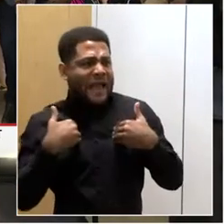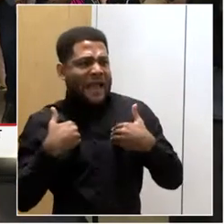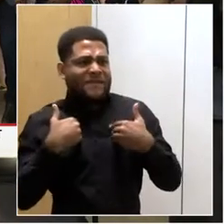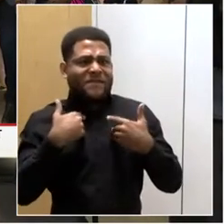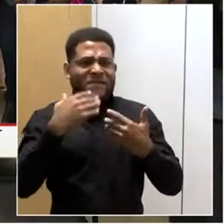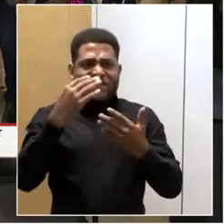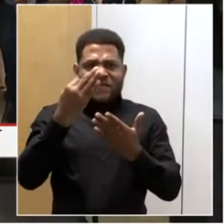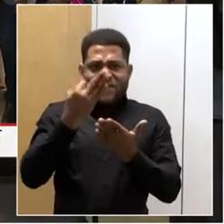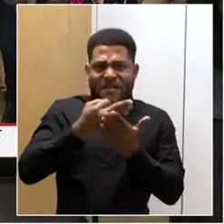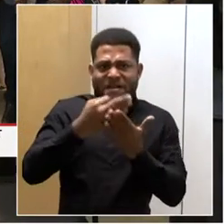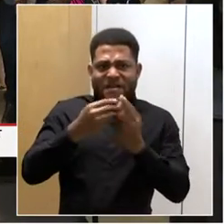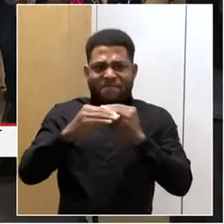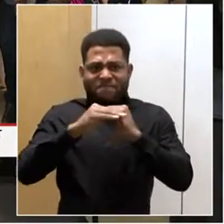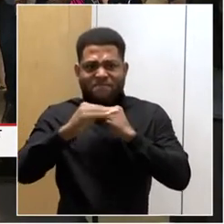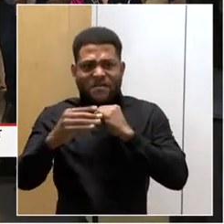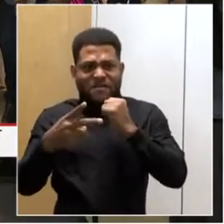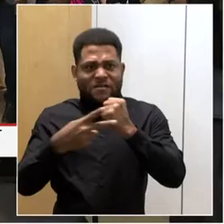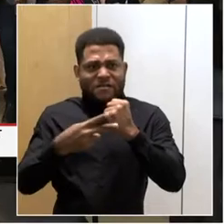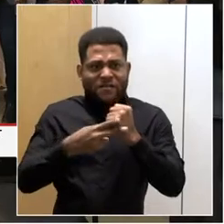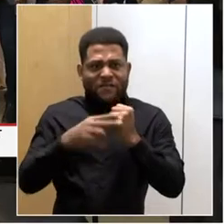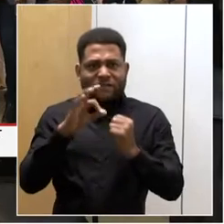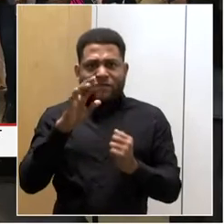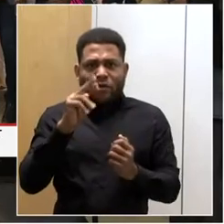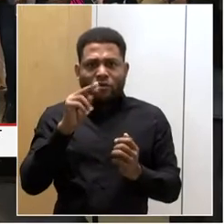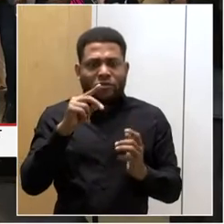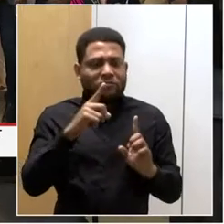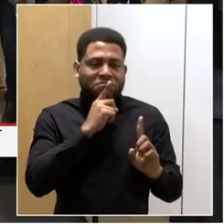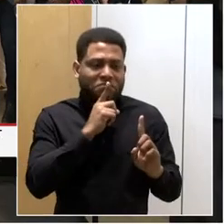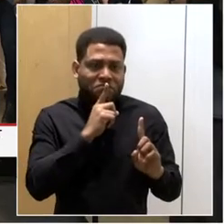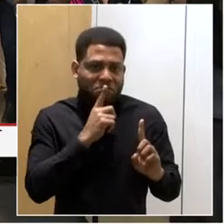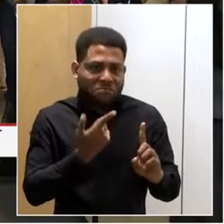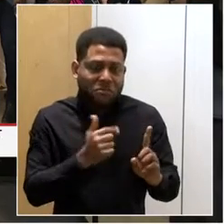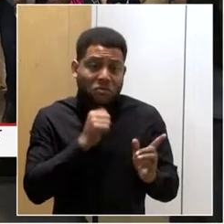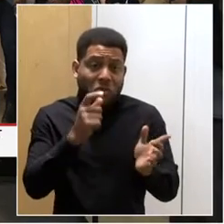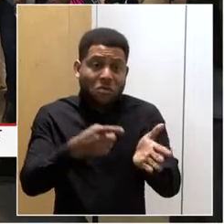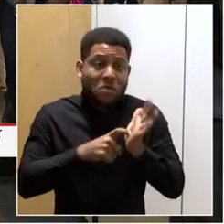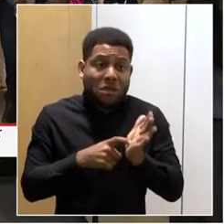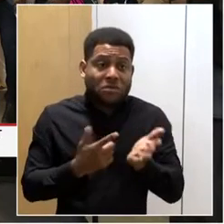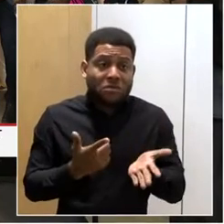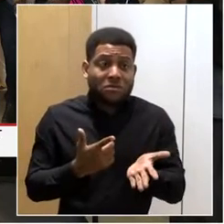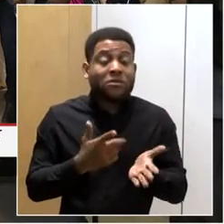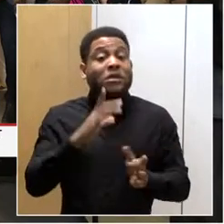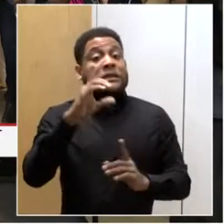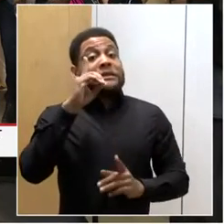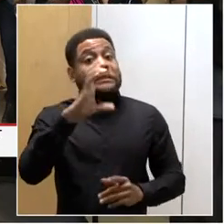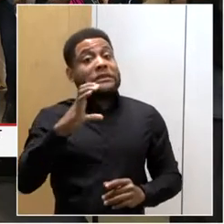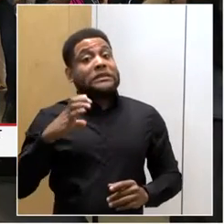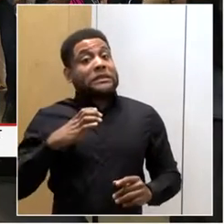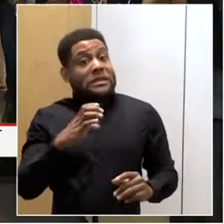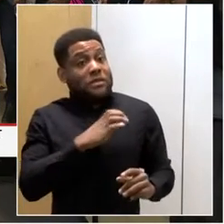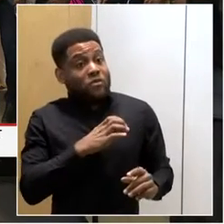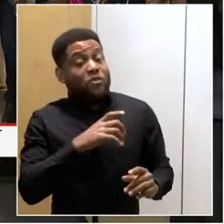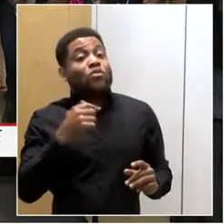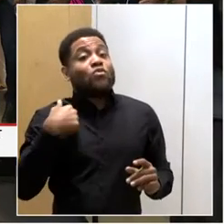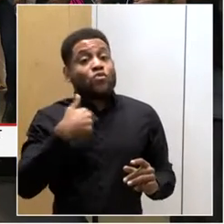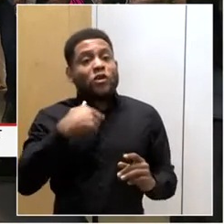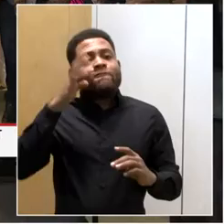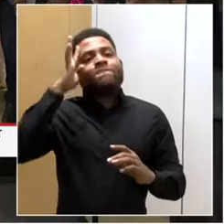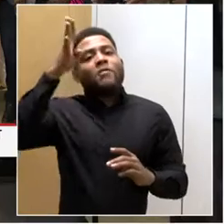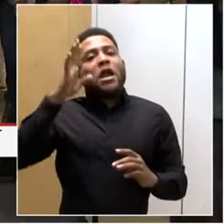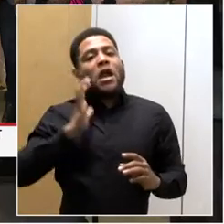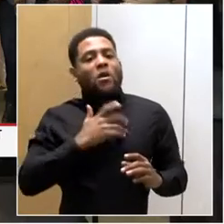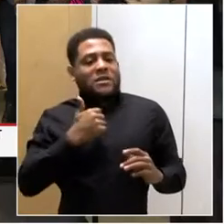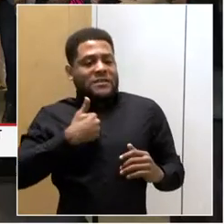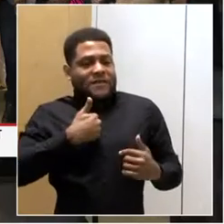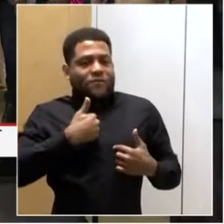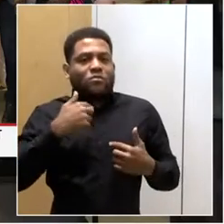fund. The council created the fiscal stabilization fund, and the council can adjust the fiscal stabilization fund. I